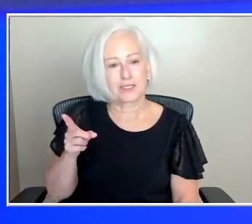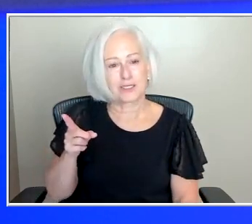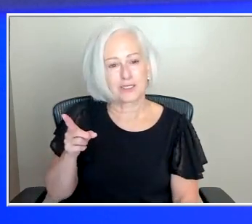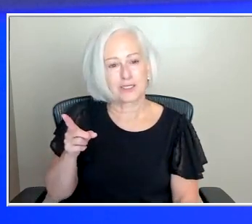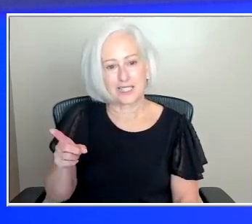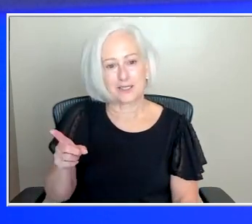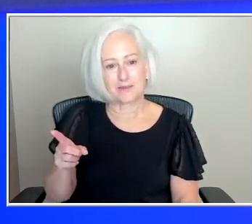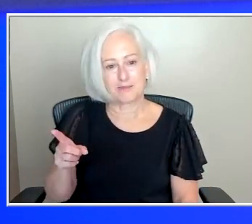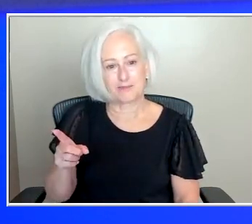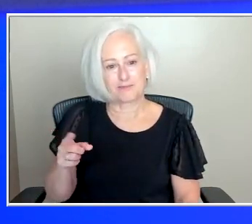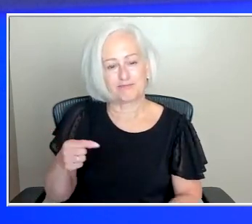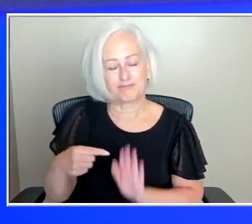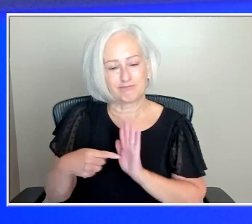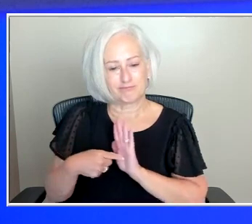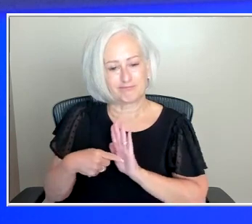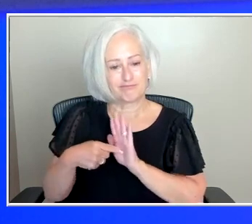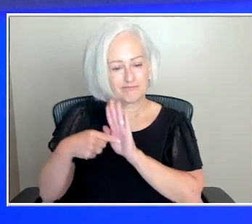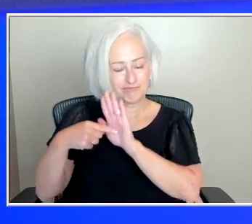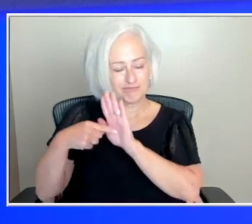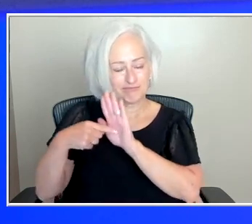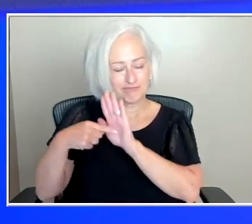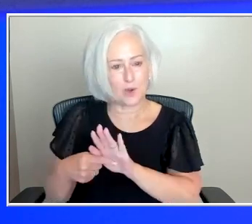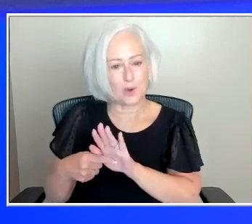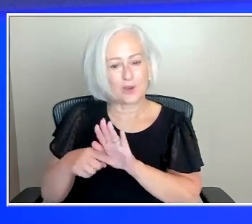exhibiting or displaying his